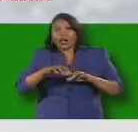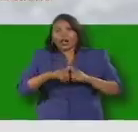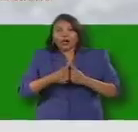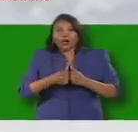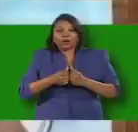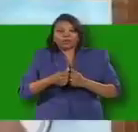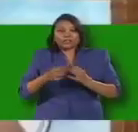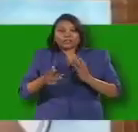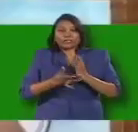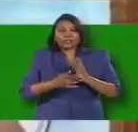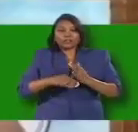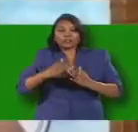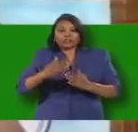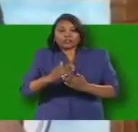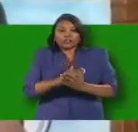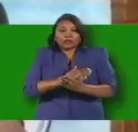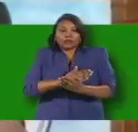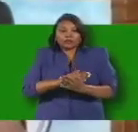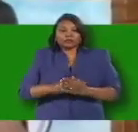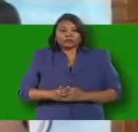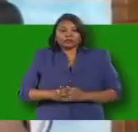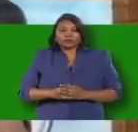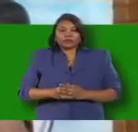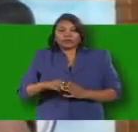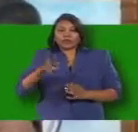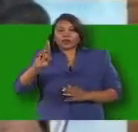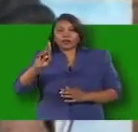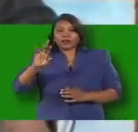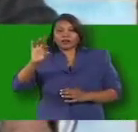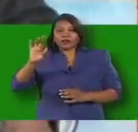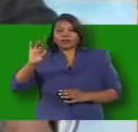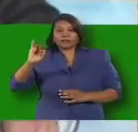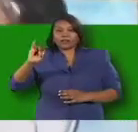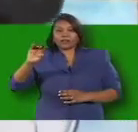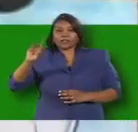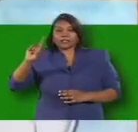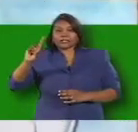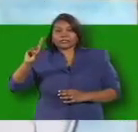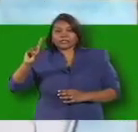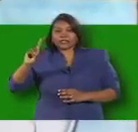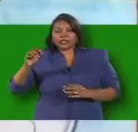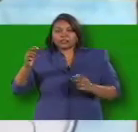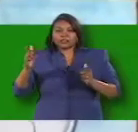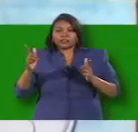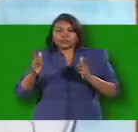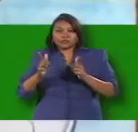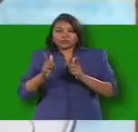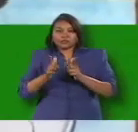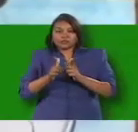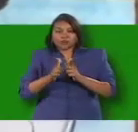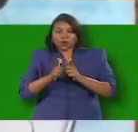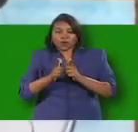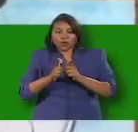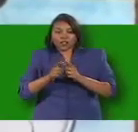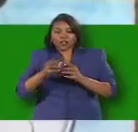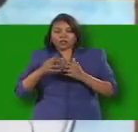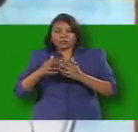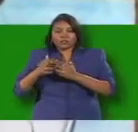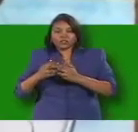related technology. RFID, radio frequency identification tags, really dumb